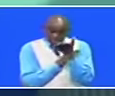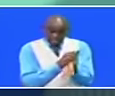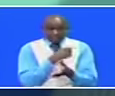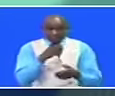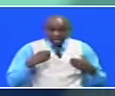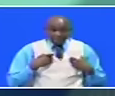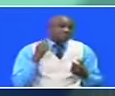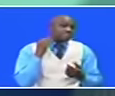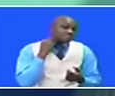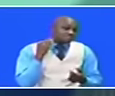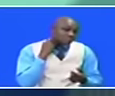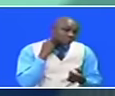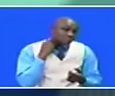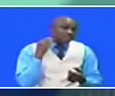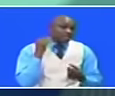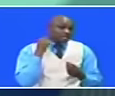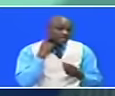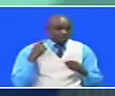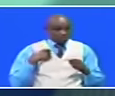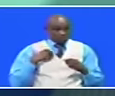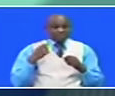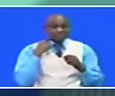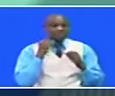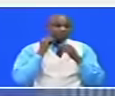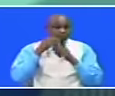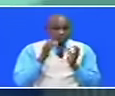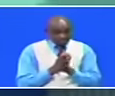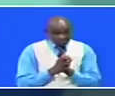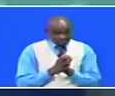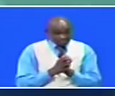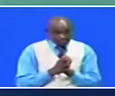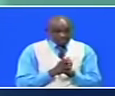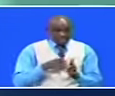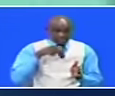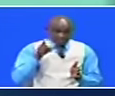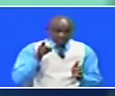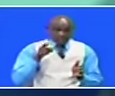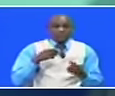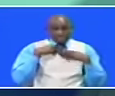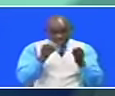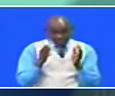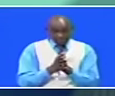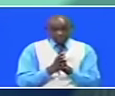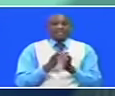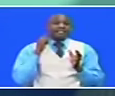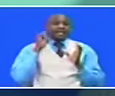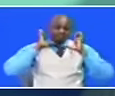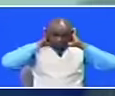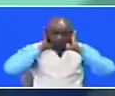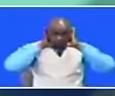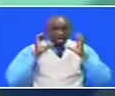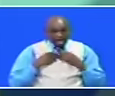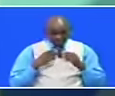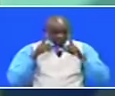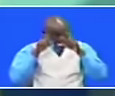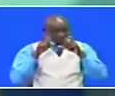had some sprains in the neck. His neck was apparently twisted, and that's the reason we gave him a neck belt, and we did a x-ray